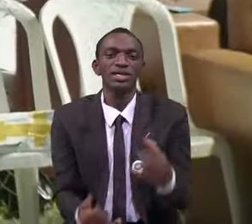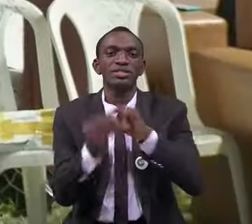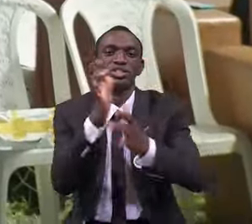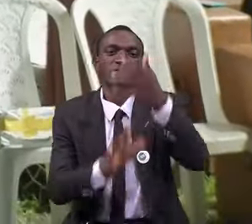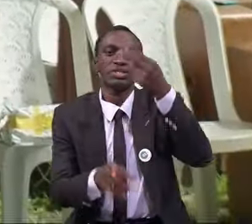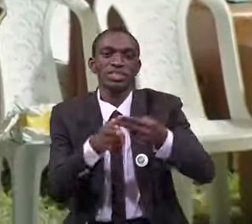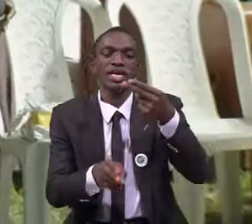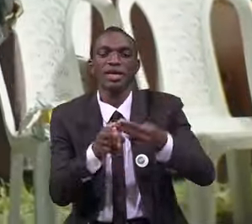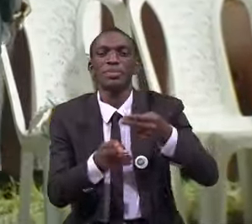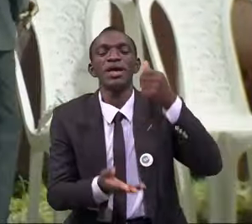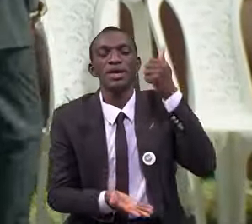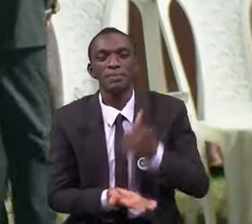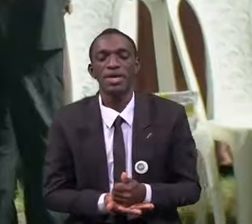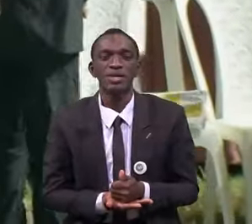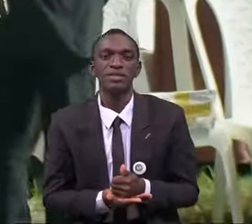name.